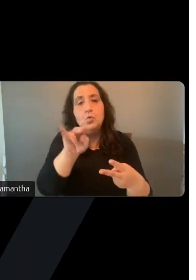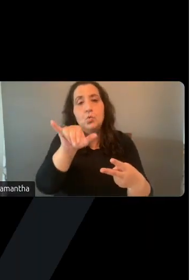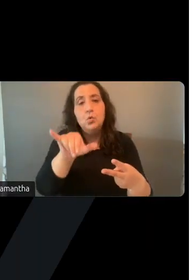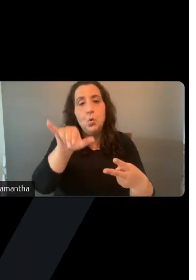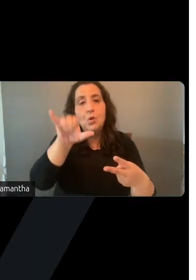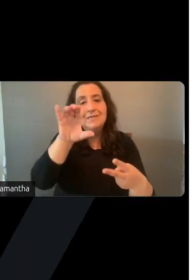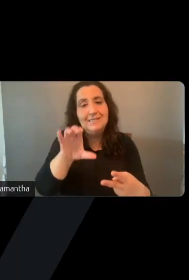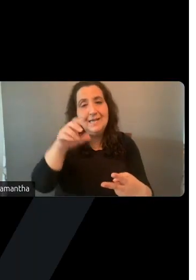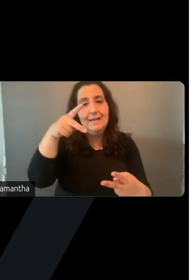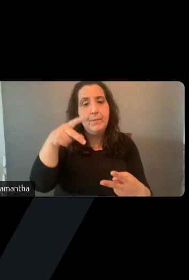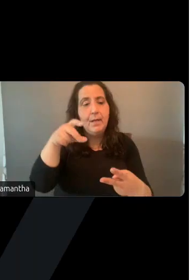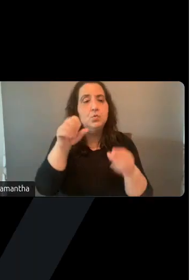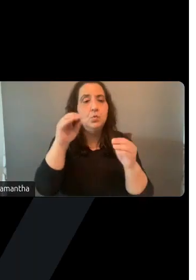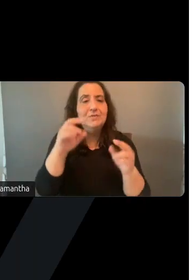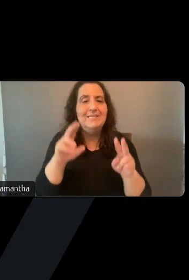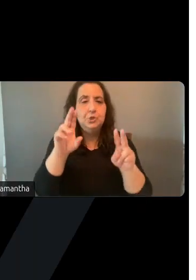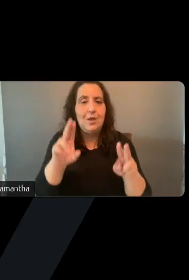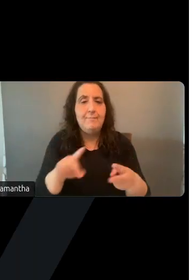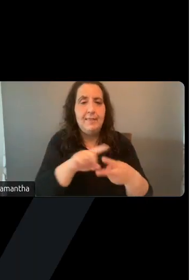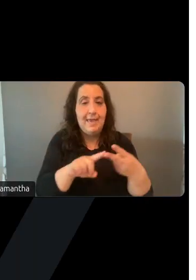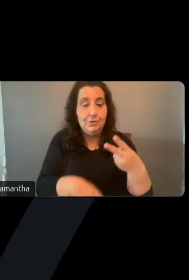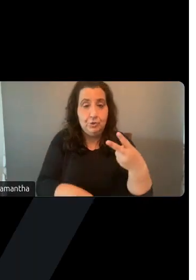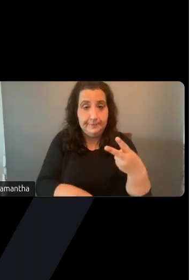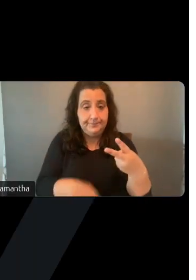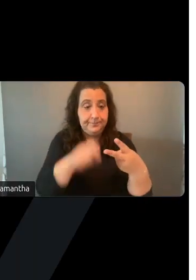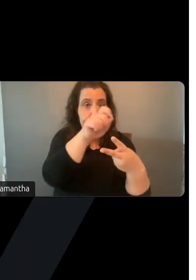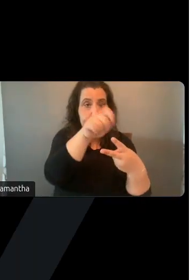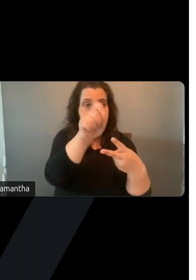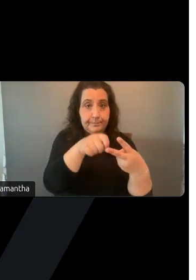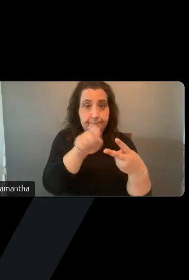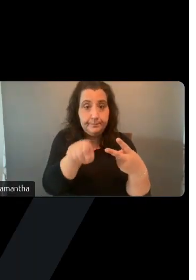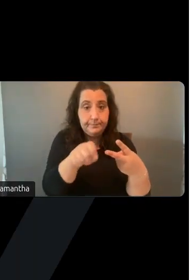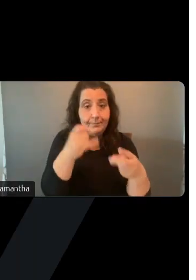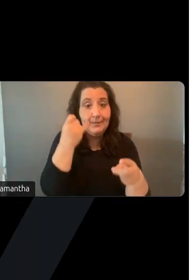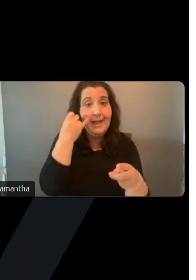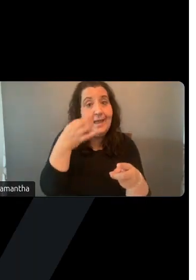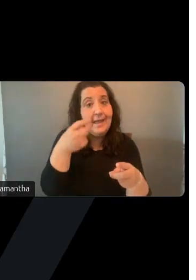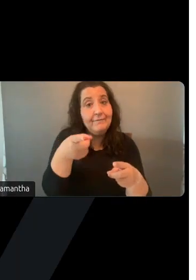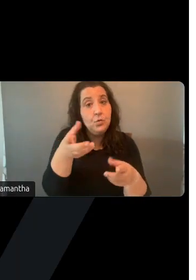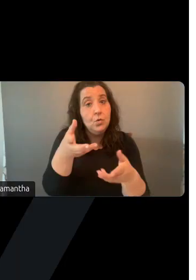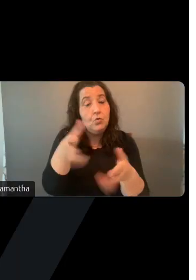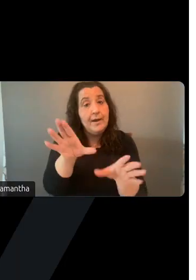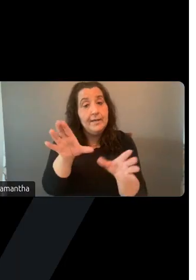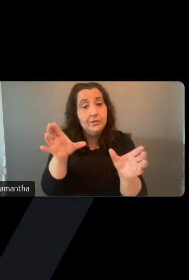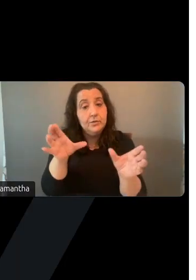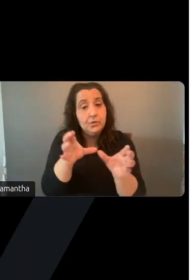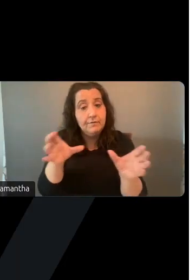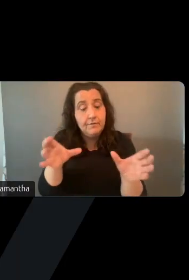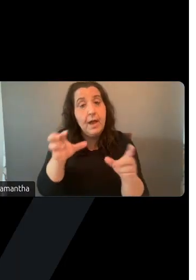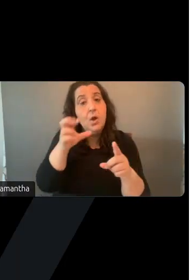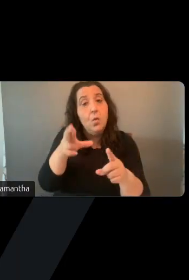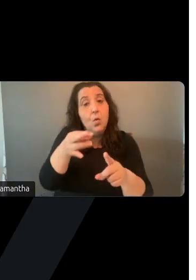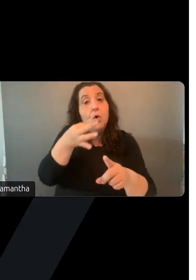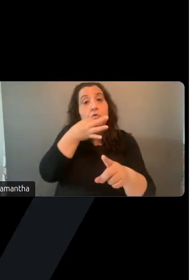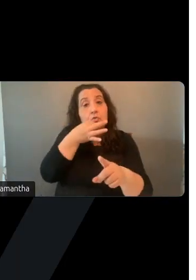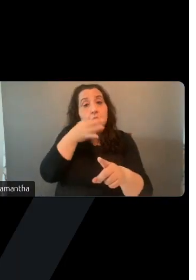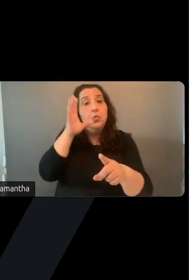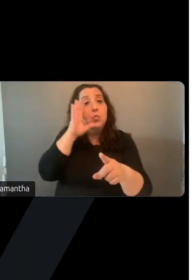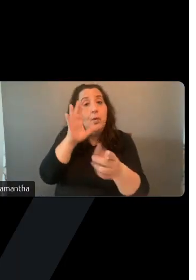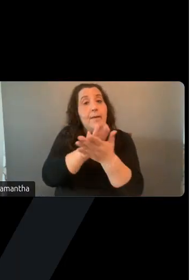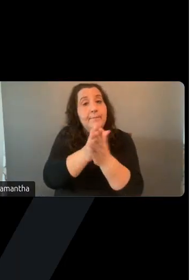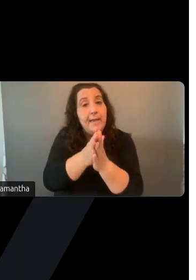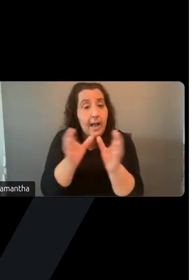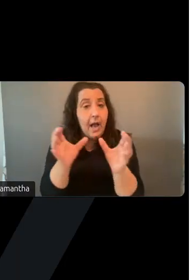teacher application. For those that are certified or are on track to be certified by September